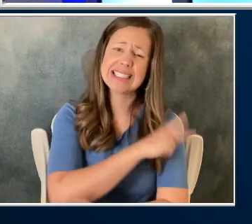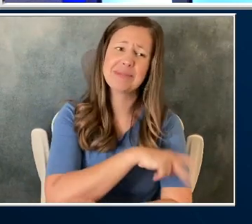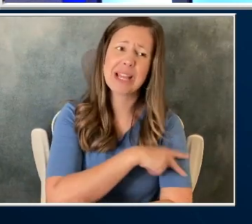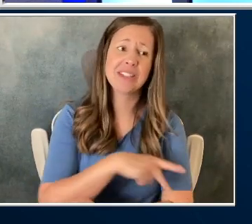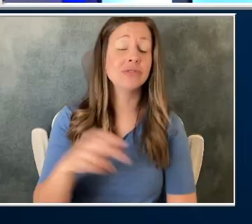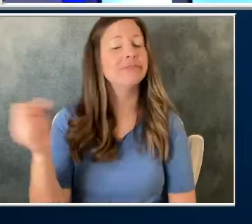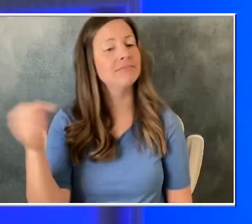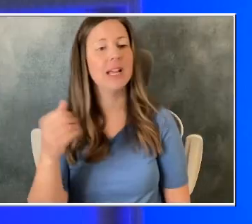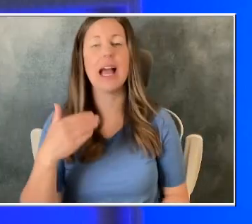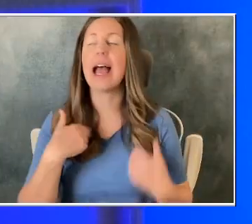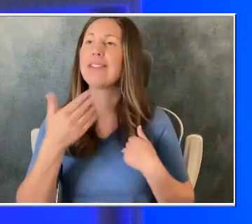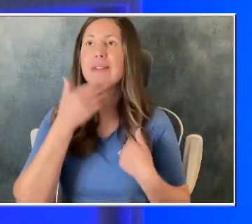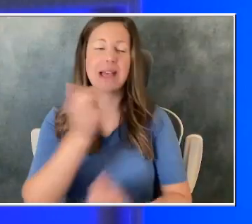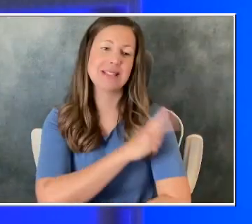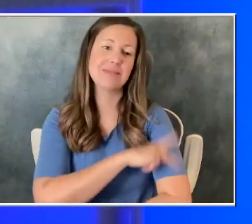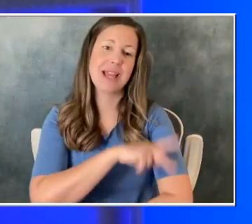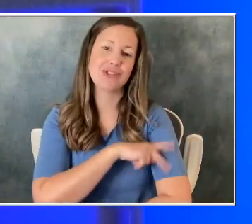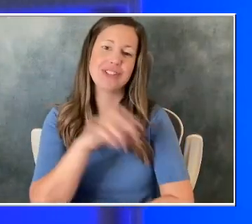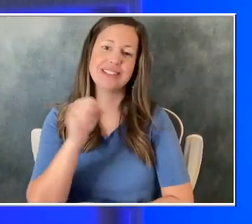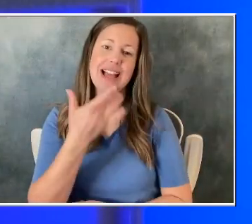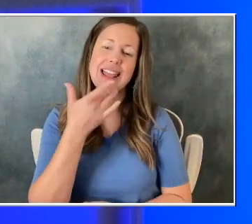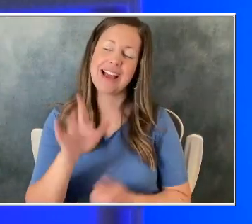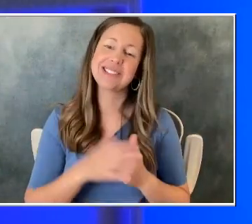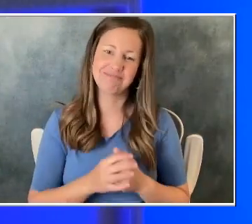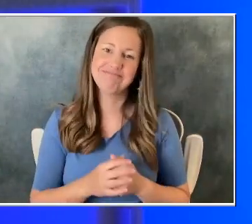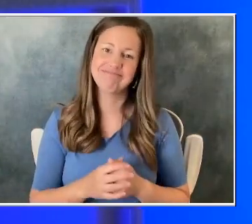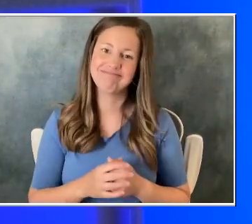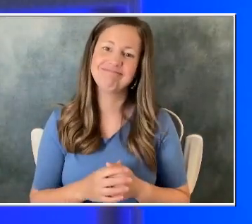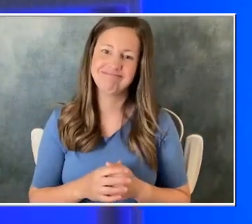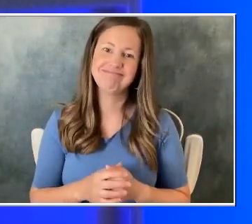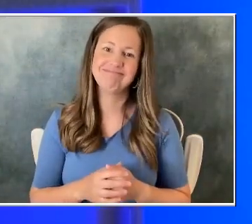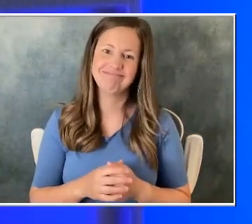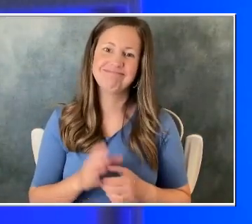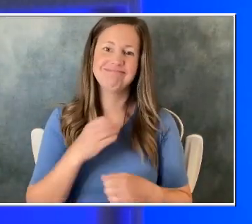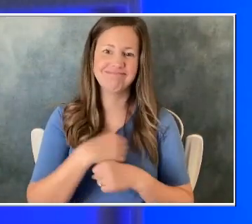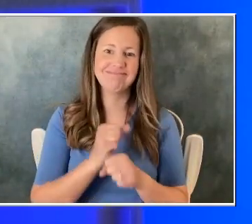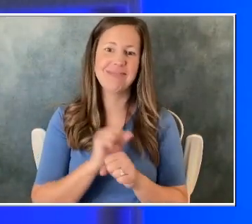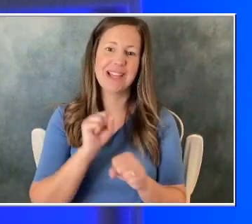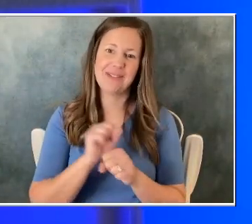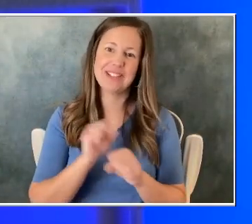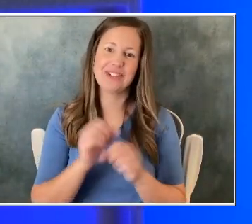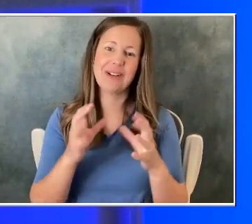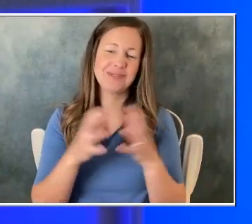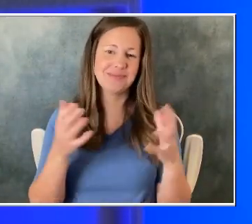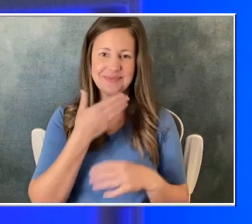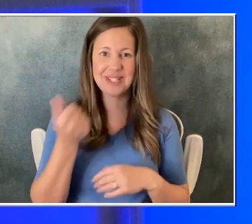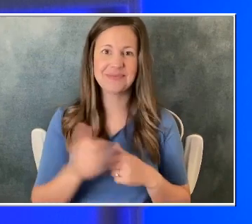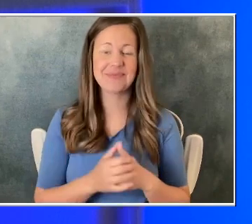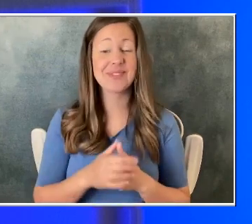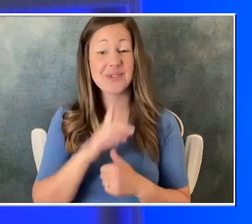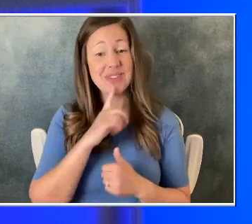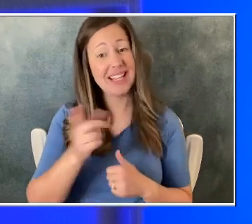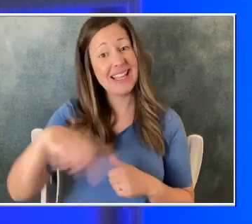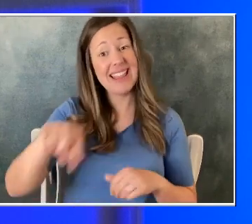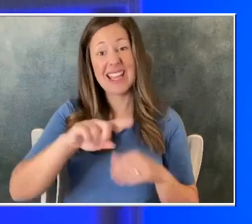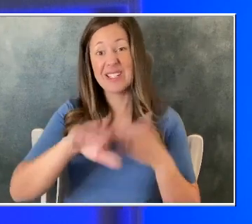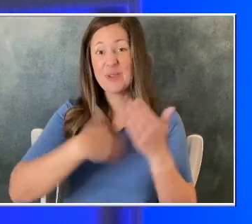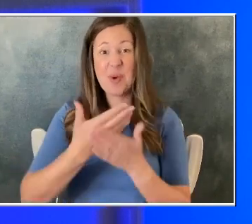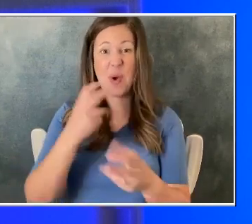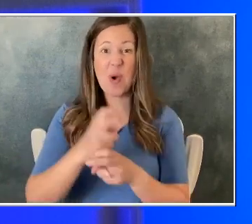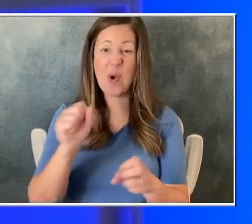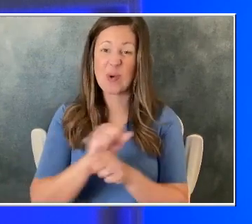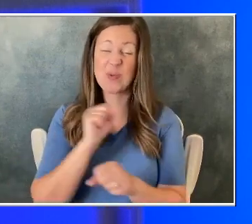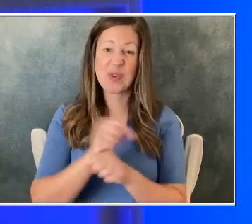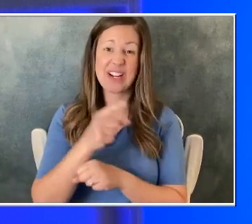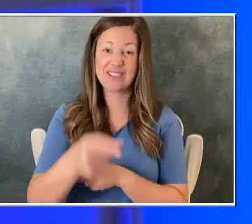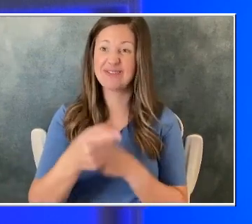best patients. I am so lucky. That makes my job. Like I say, they do all the hard work. They're the ones who do all the heavy